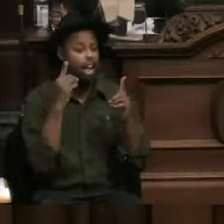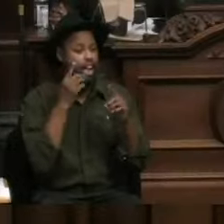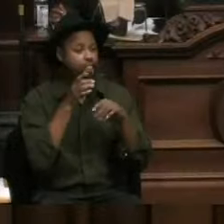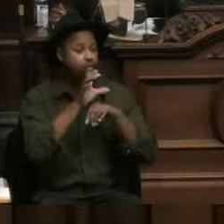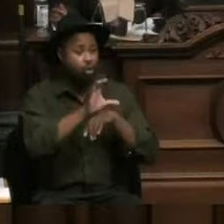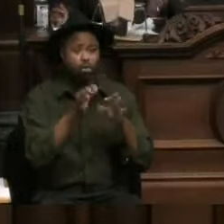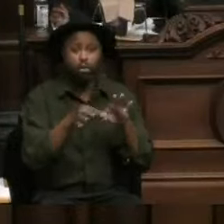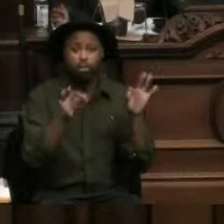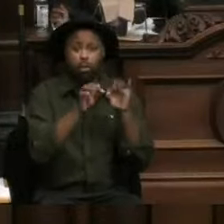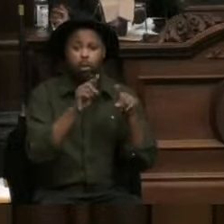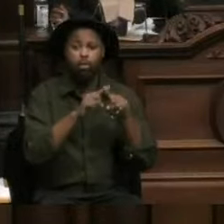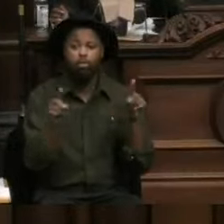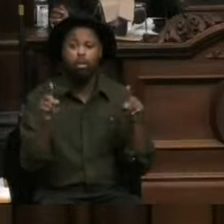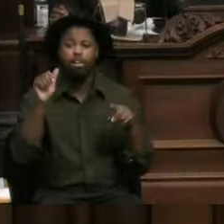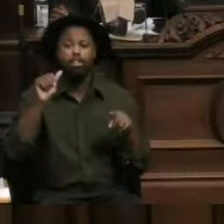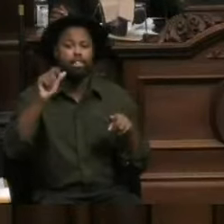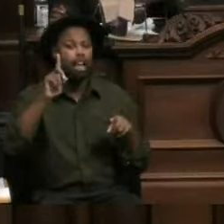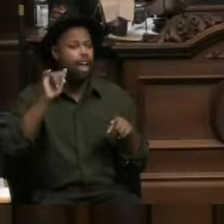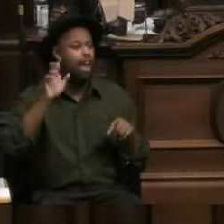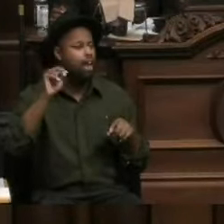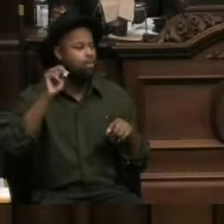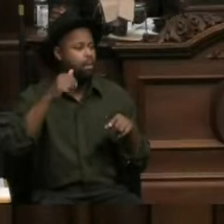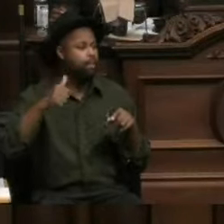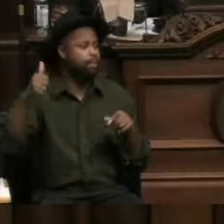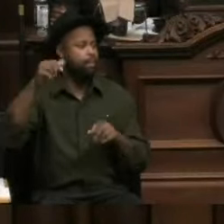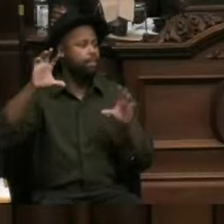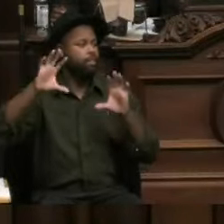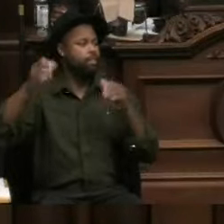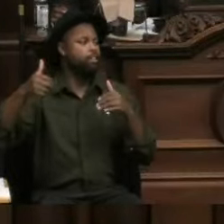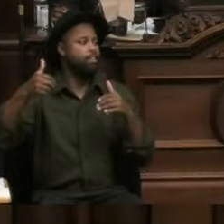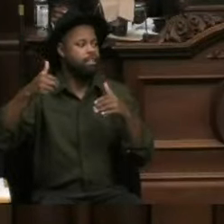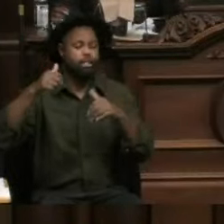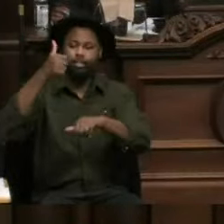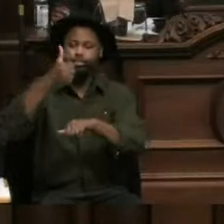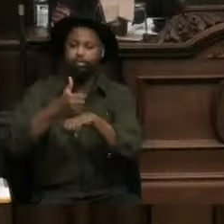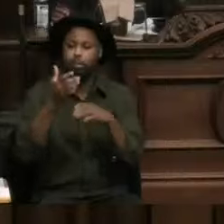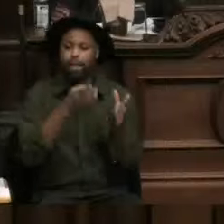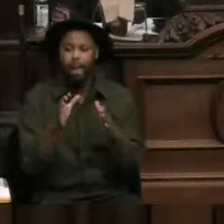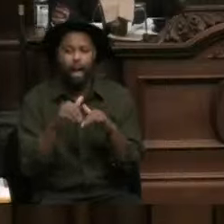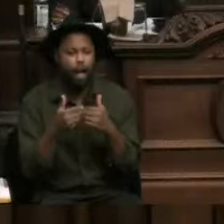but that the administration put together a plan on how we could solve